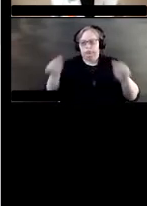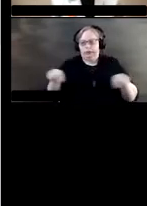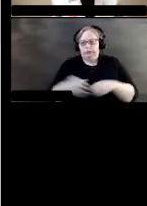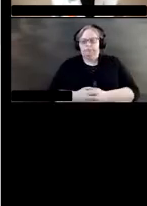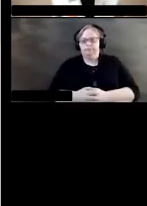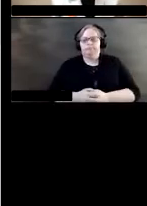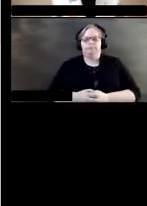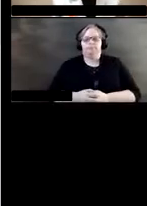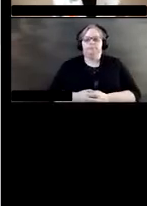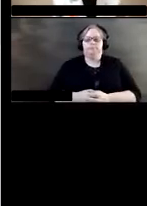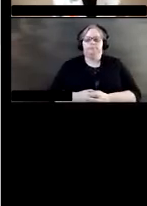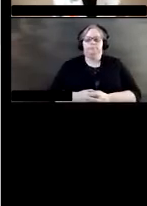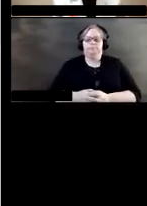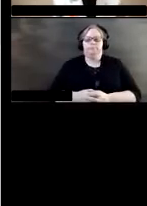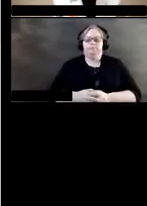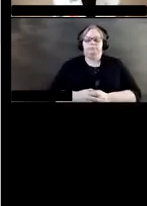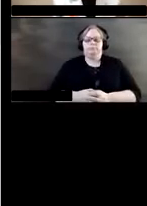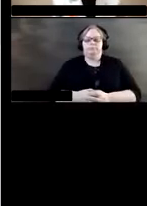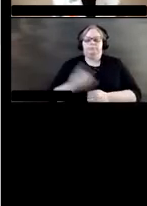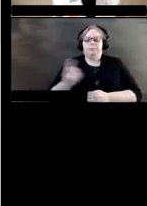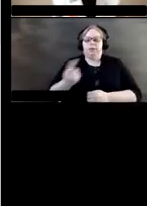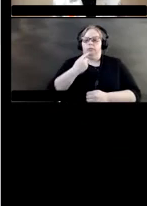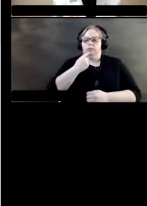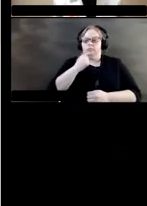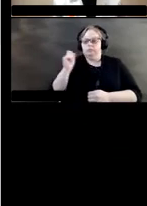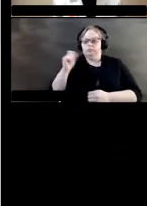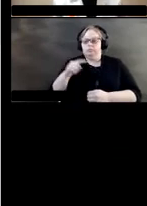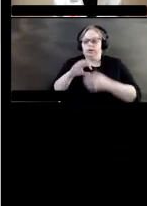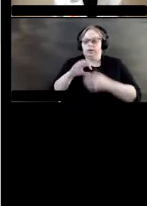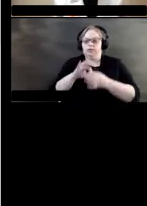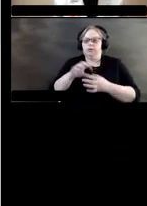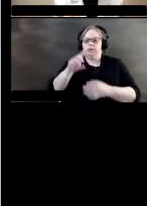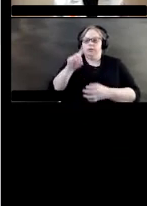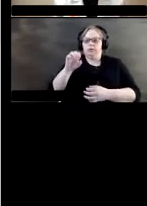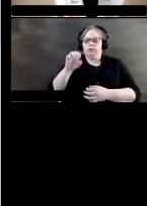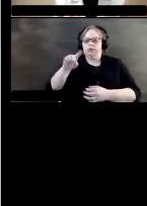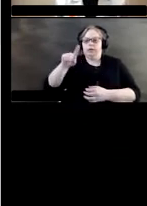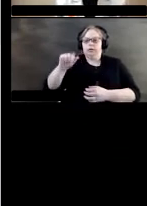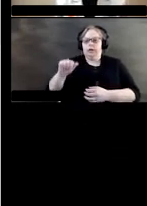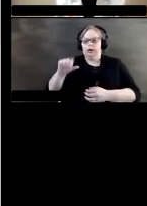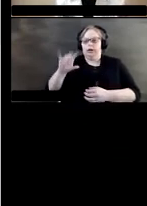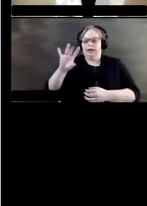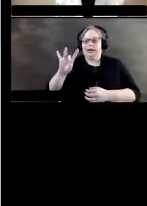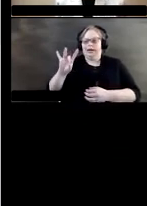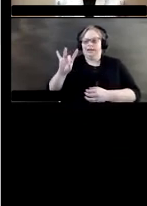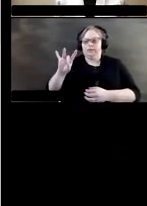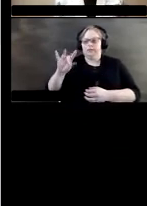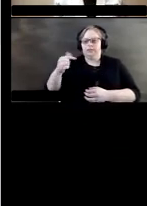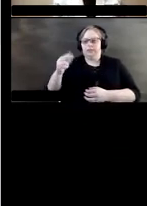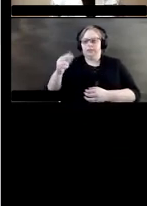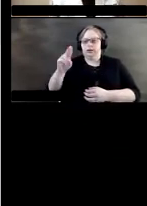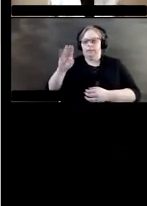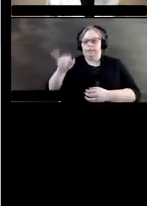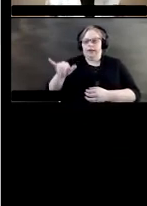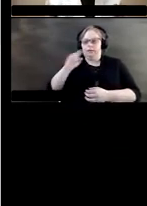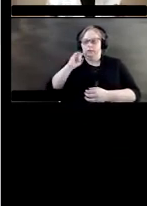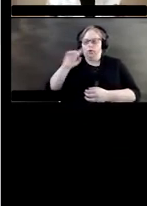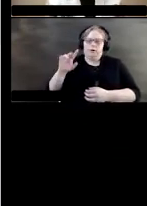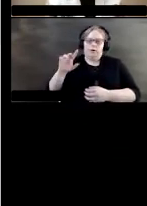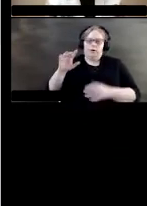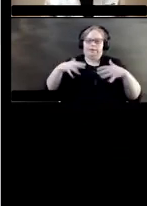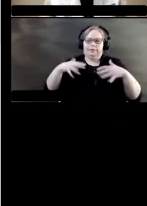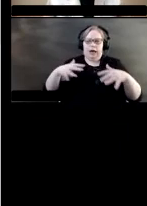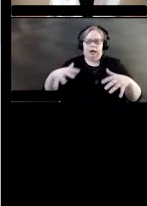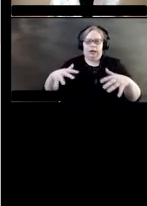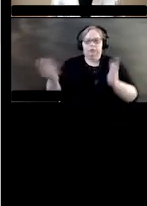And then somebody put questioning about the use of Delta 8 gummy for anxiety. Again, we can't